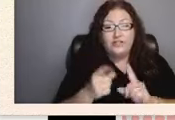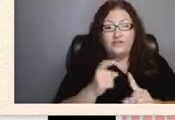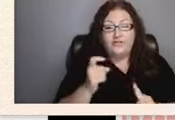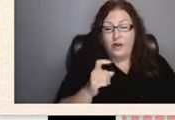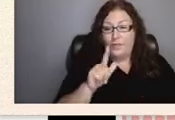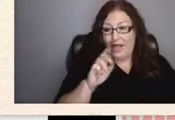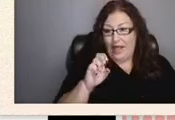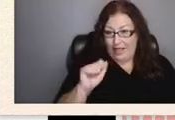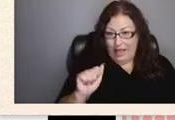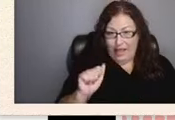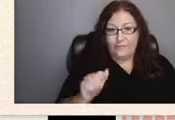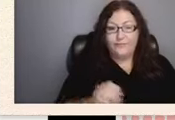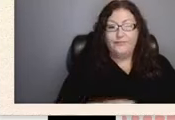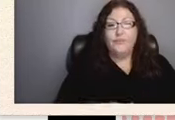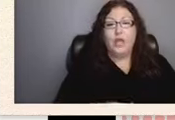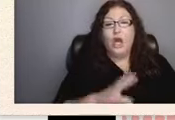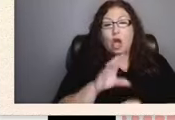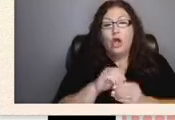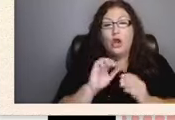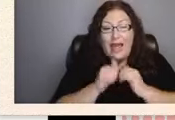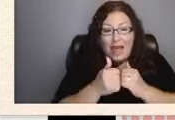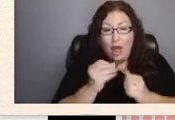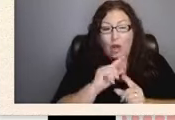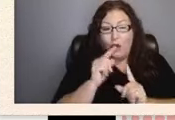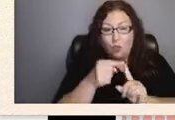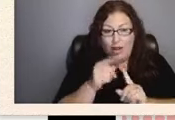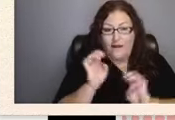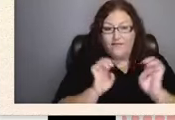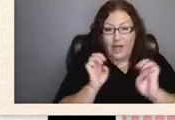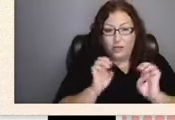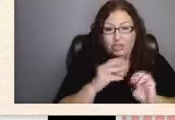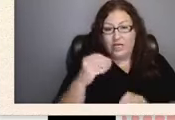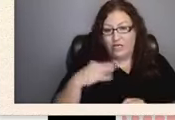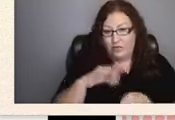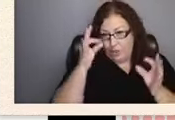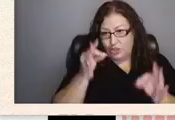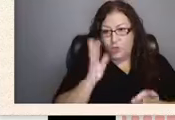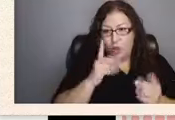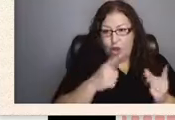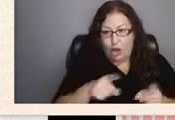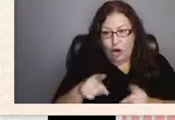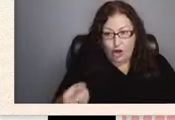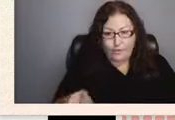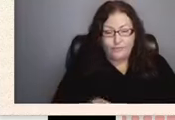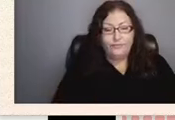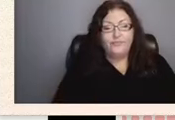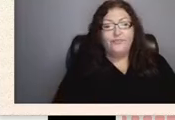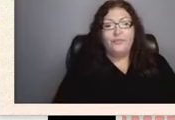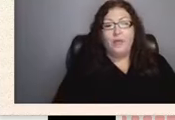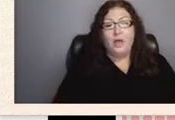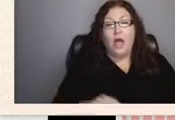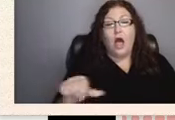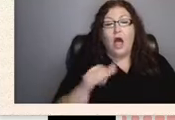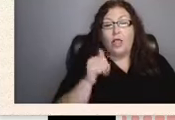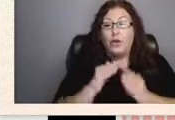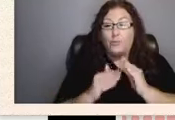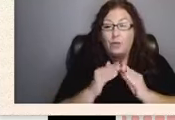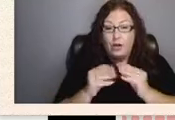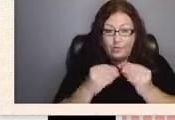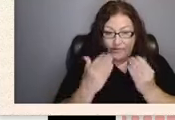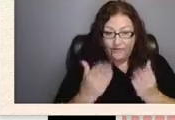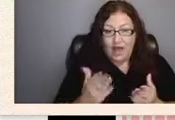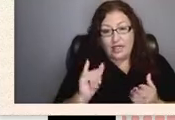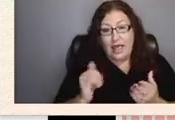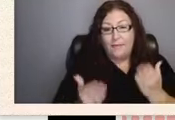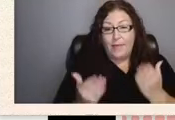LEA, including how and when evaluations and eligibility determination will occur, other community providers that may benefit the